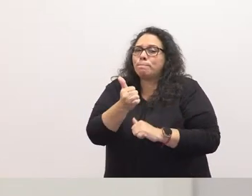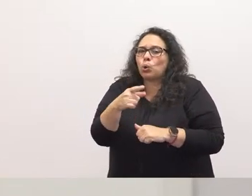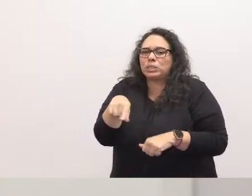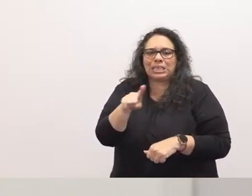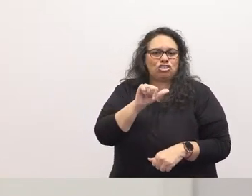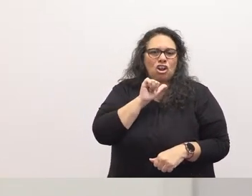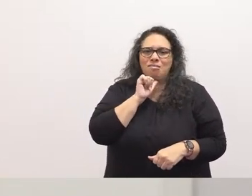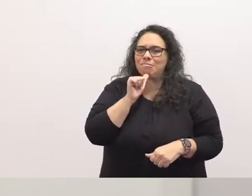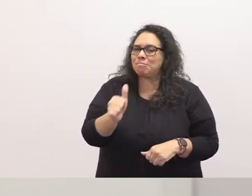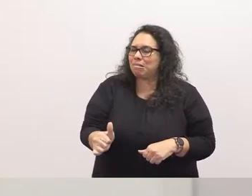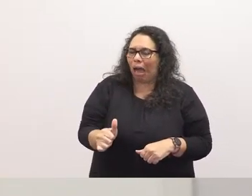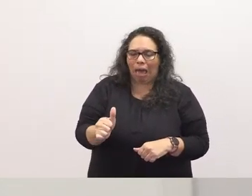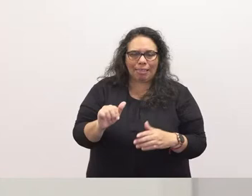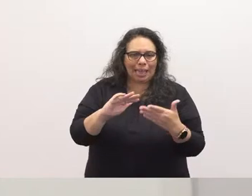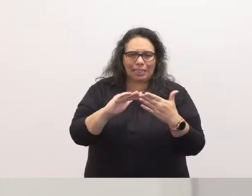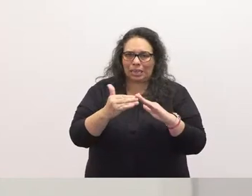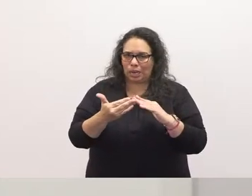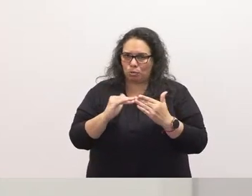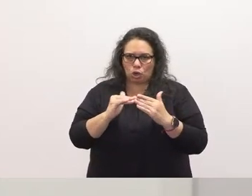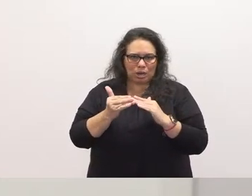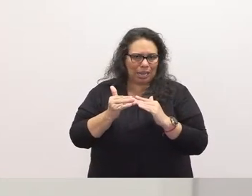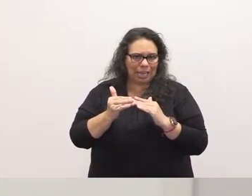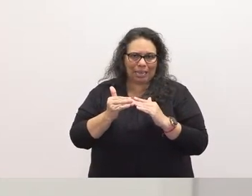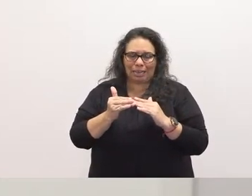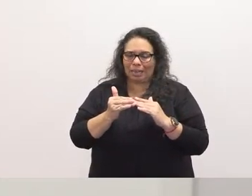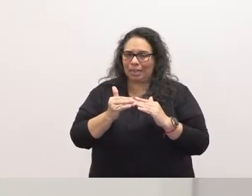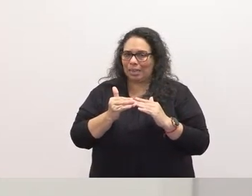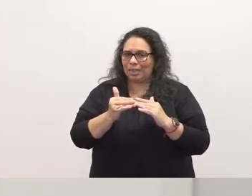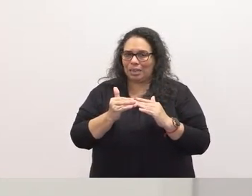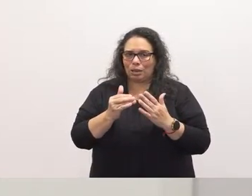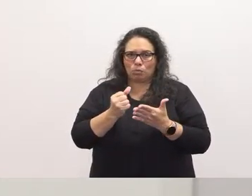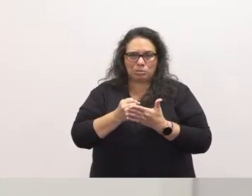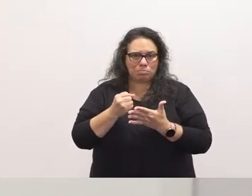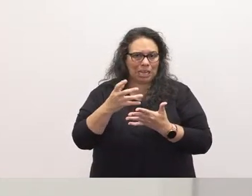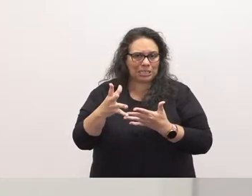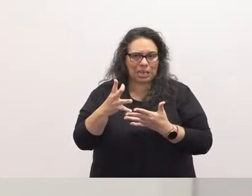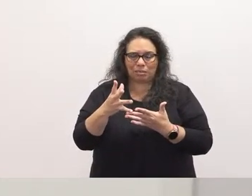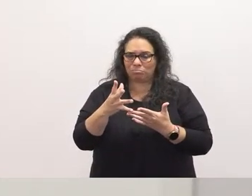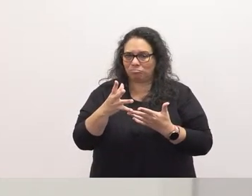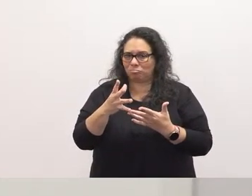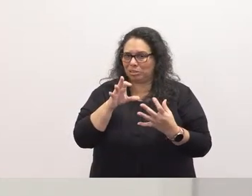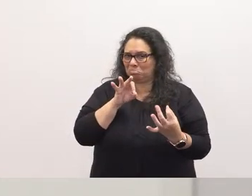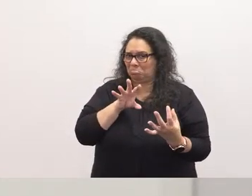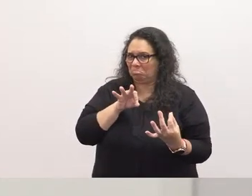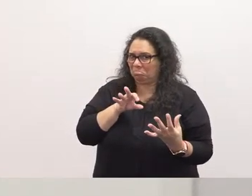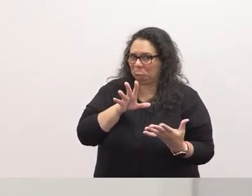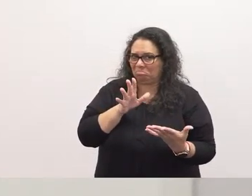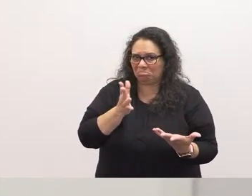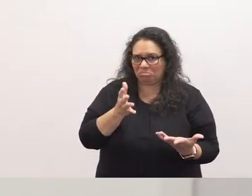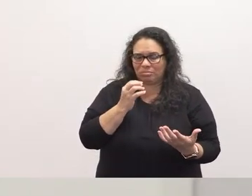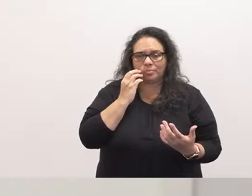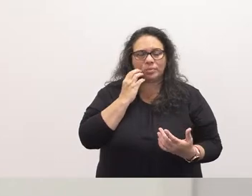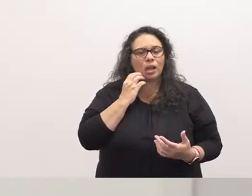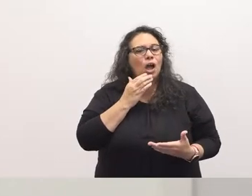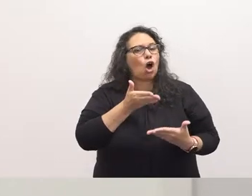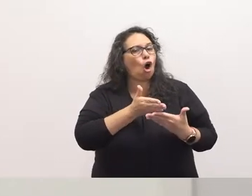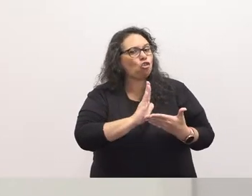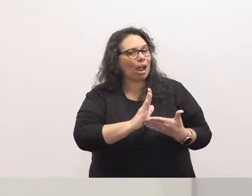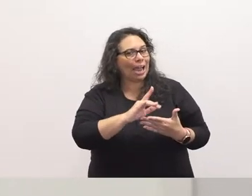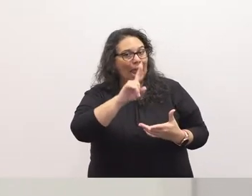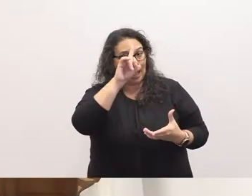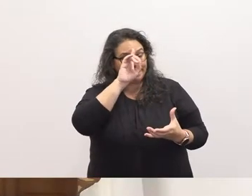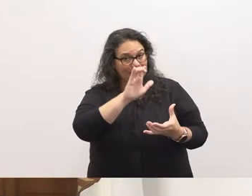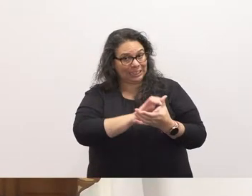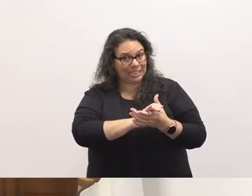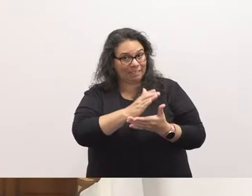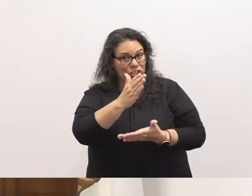really something that the community would probably want to spend time weighing in on. All right, I do believe that there are